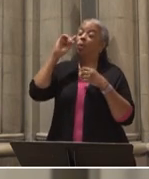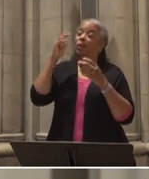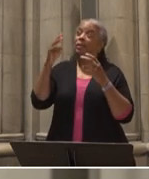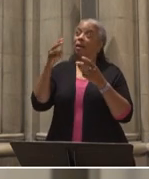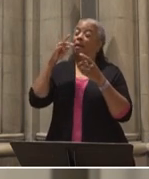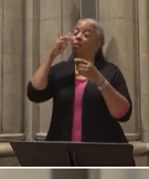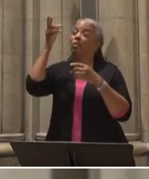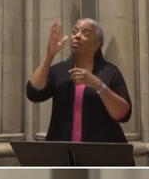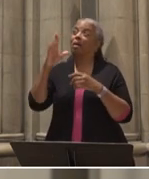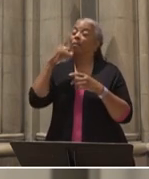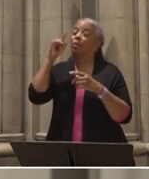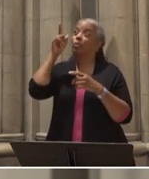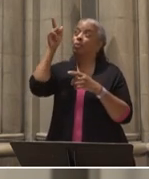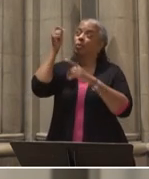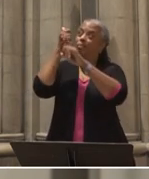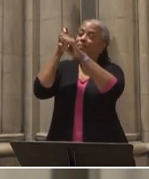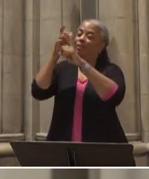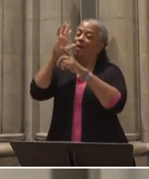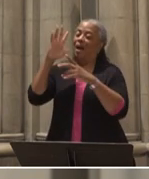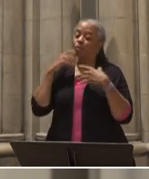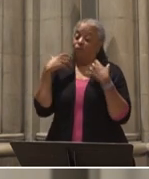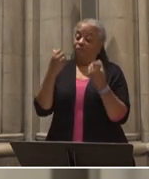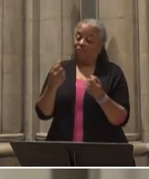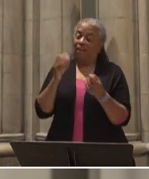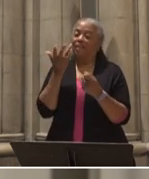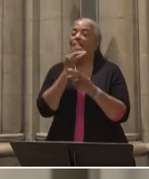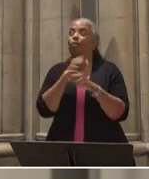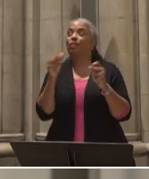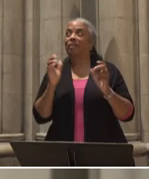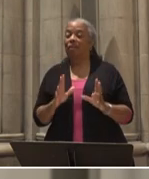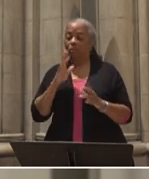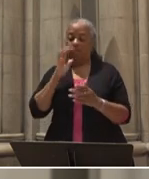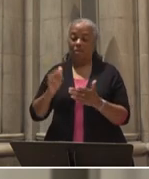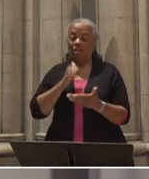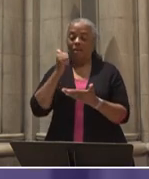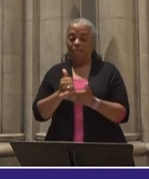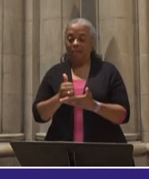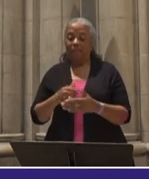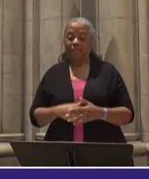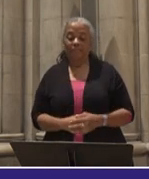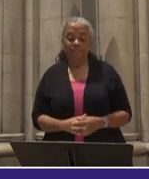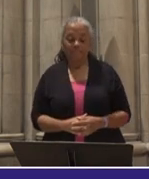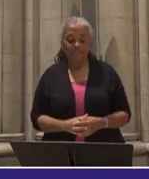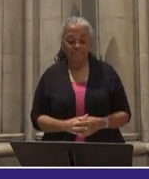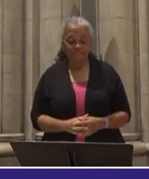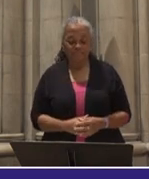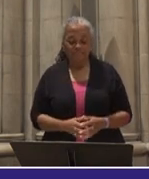you are our strength and our Redeemer. Amen.